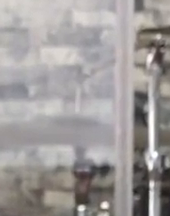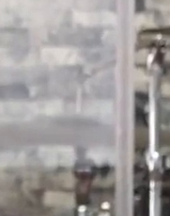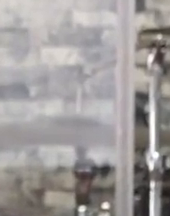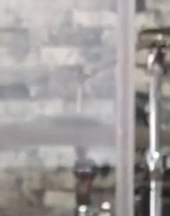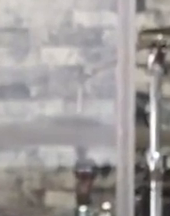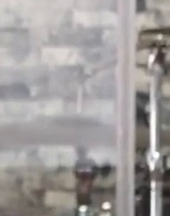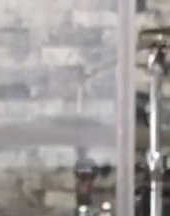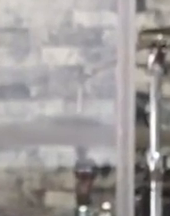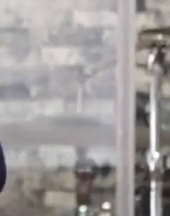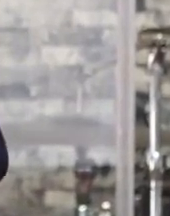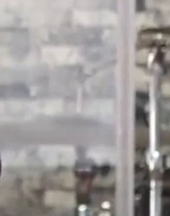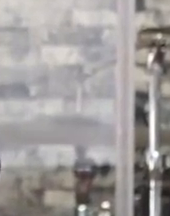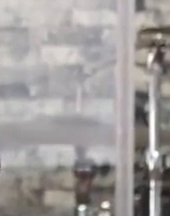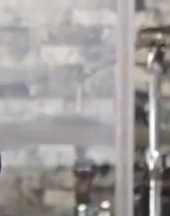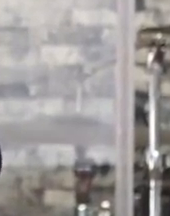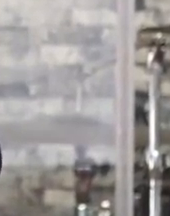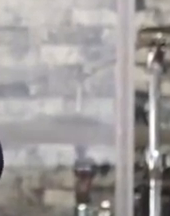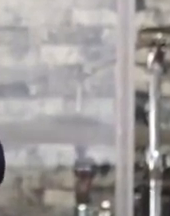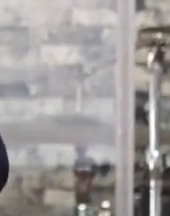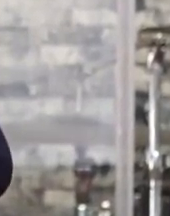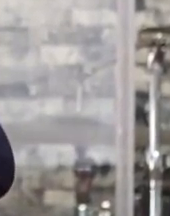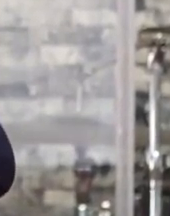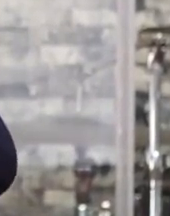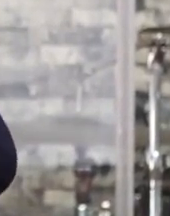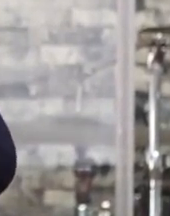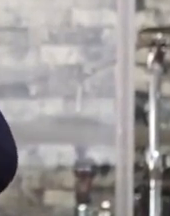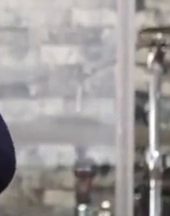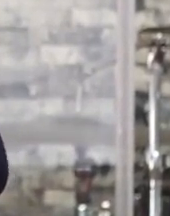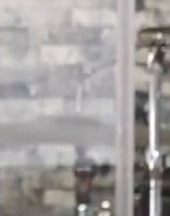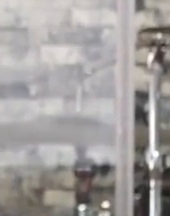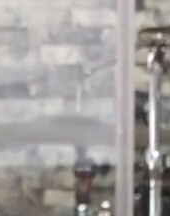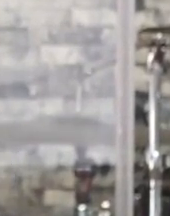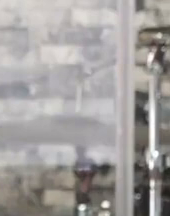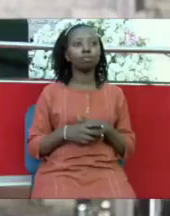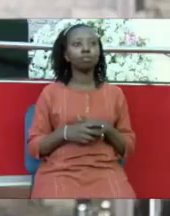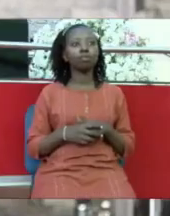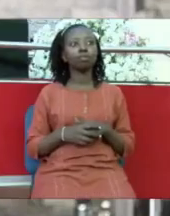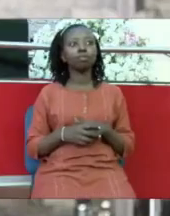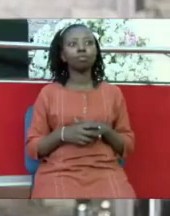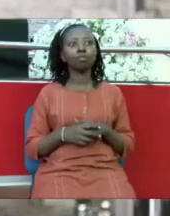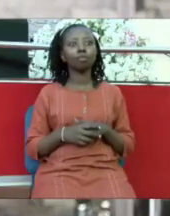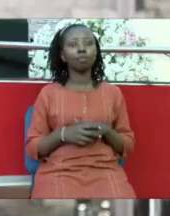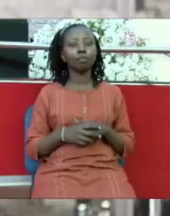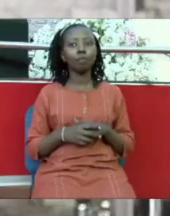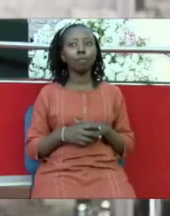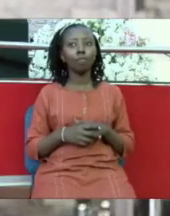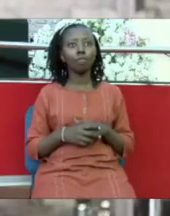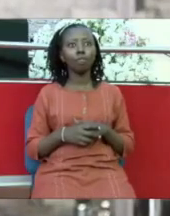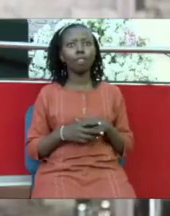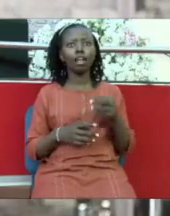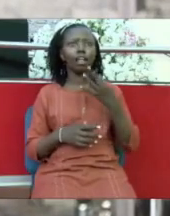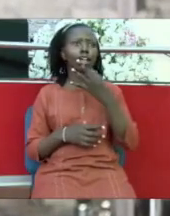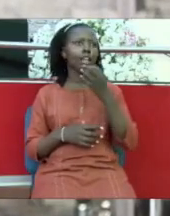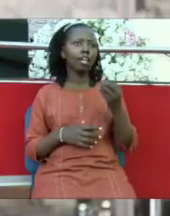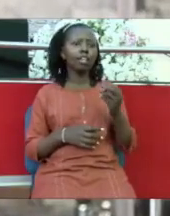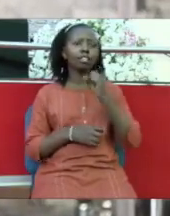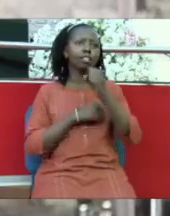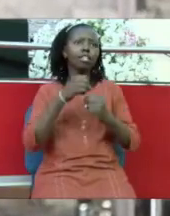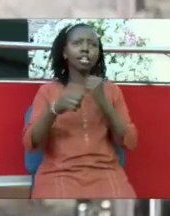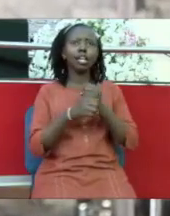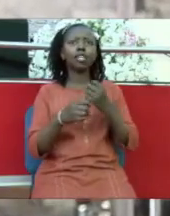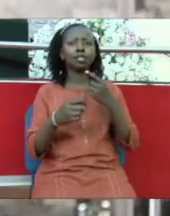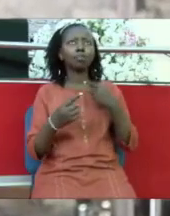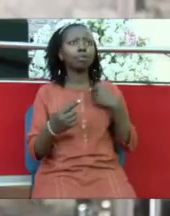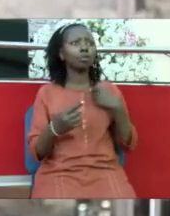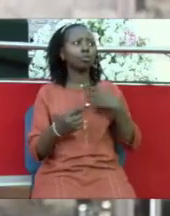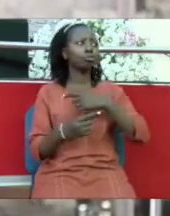giving me an opportunity to minister today. Kwa kunipa nafasi ya kuhudumu siku ya leo. It's nearly 30 years since I left this place